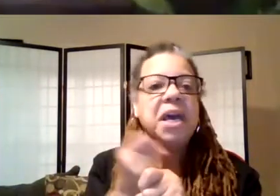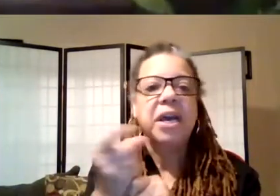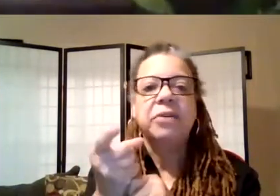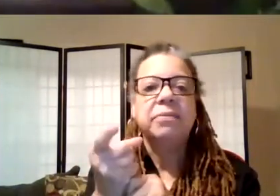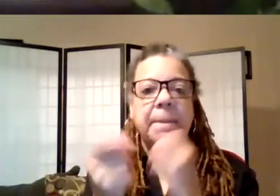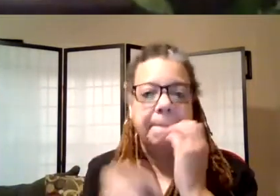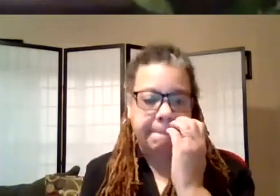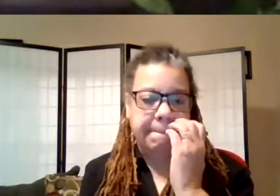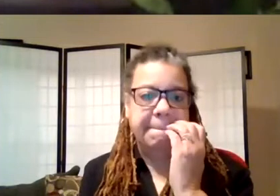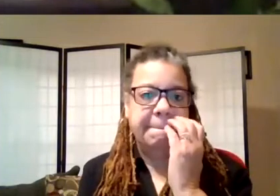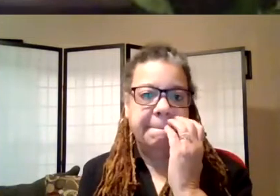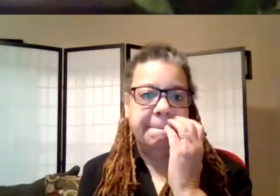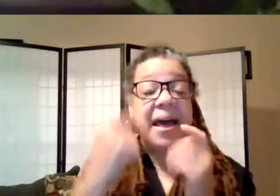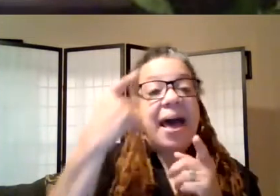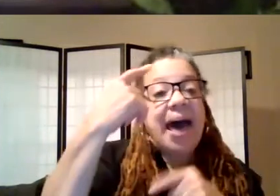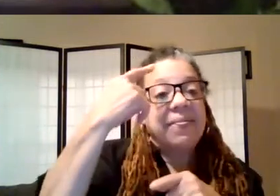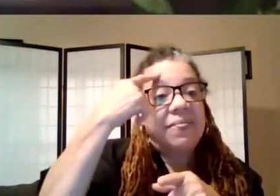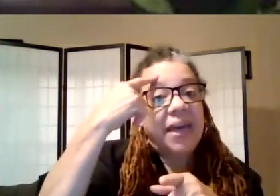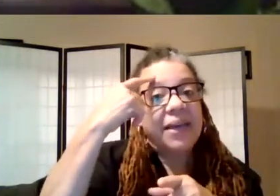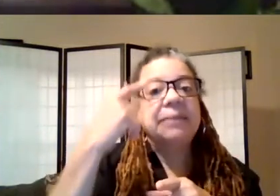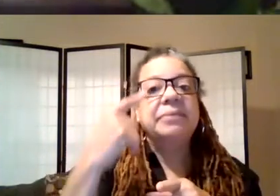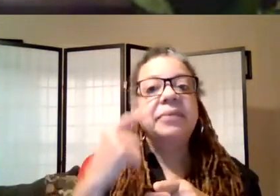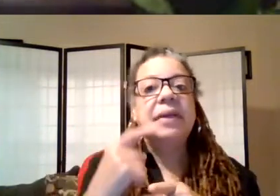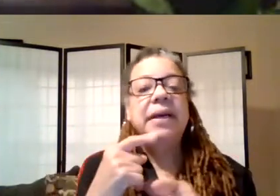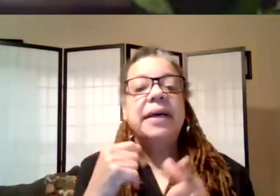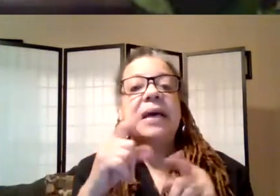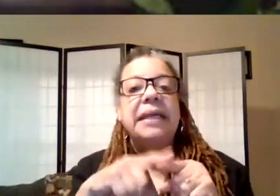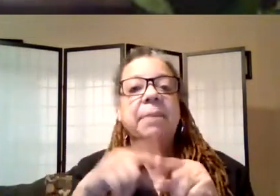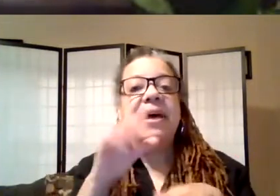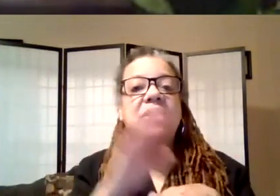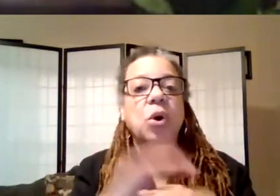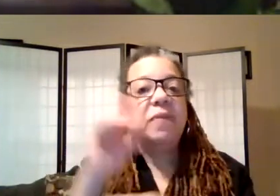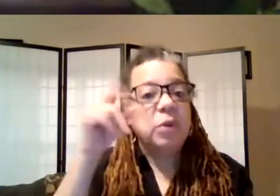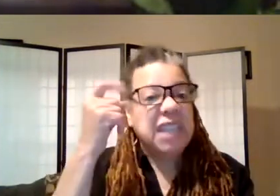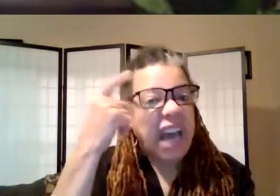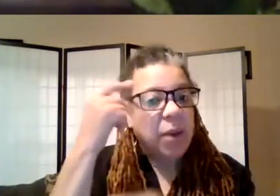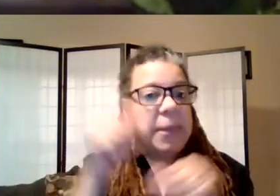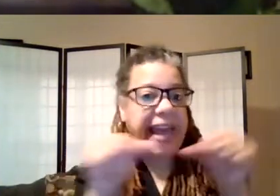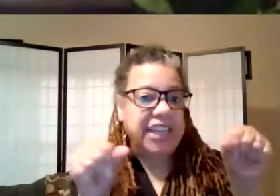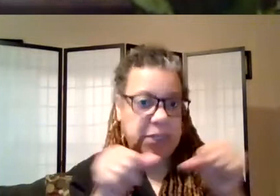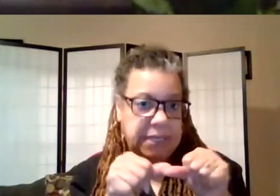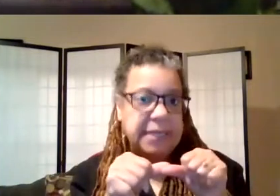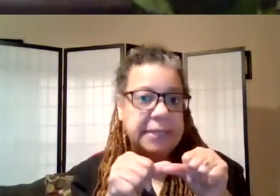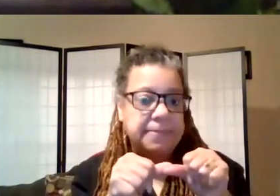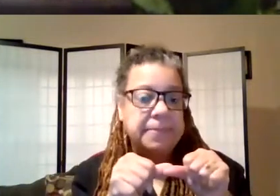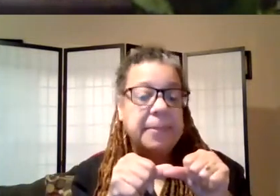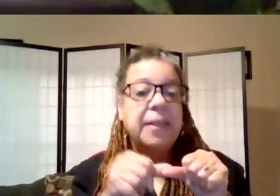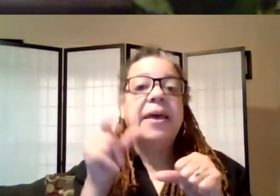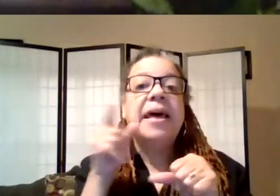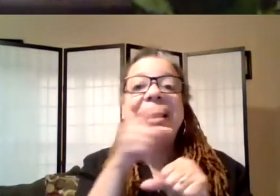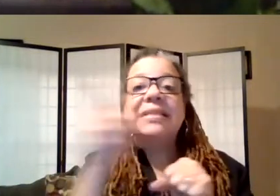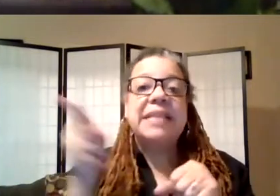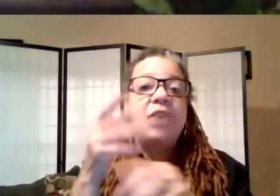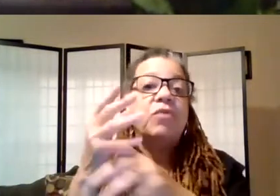That's gonna, to my understanding, Oscar, correct me if I'm wrong, but be defined by those government agencies. As they receive these funds, they're gonna have to go